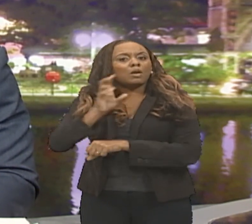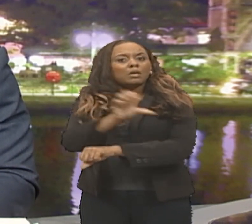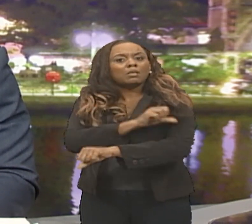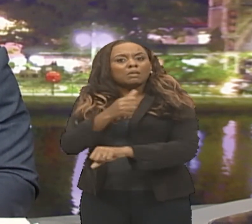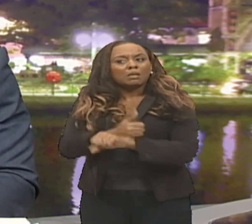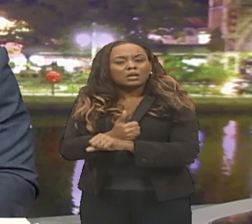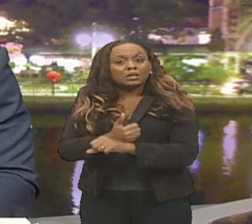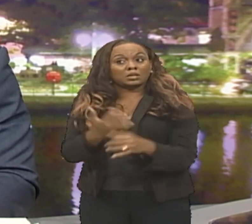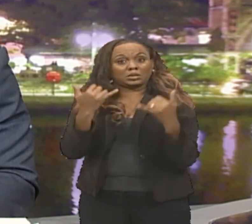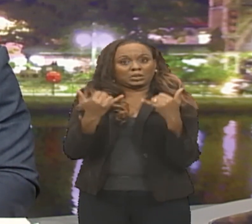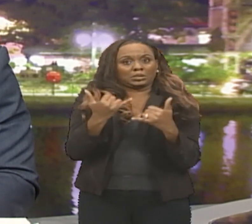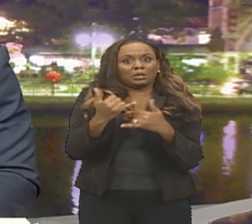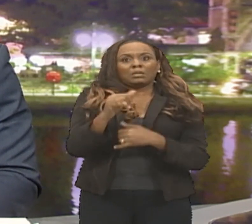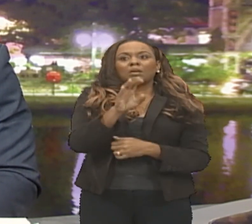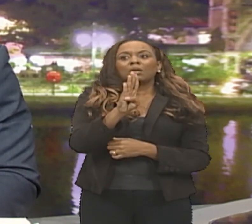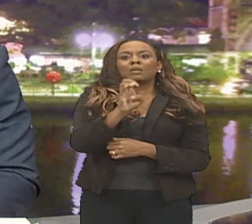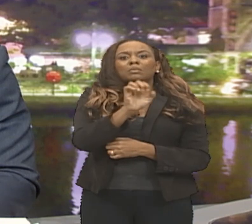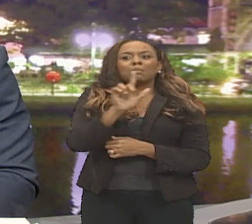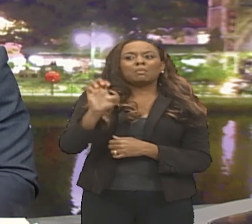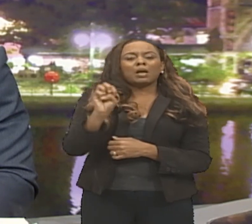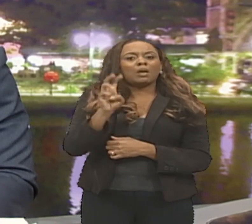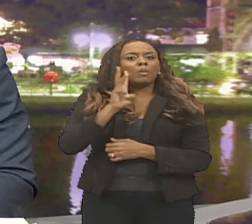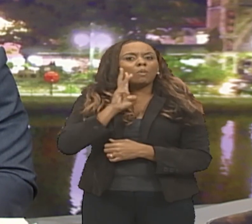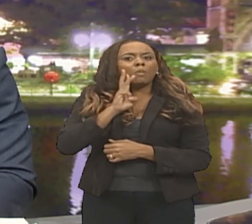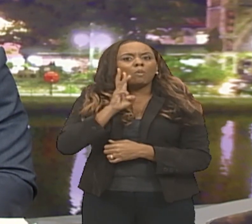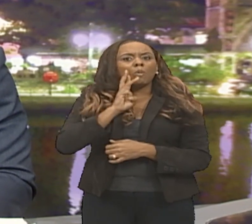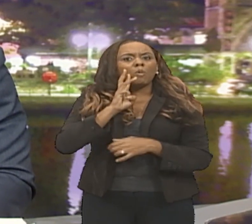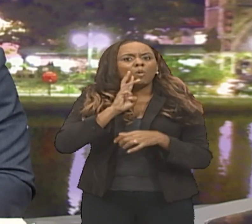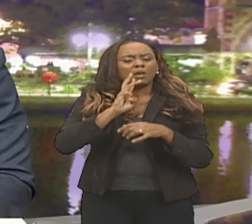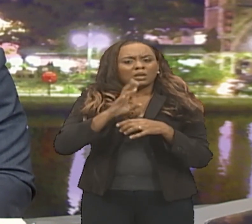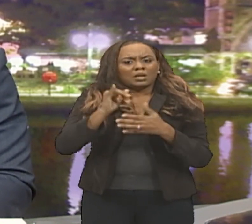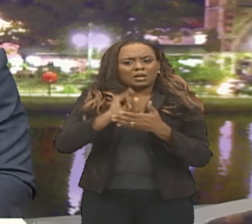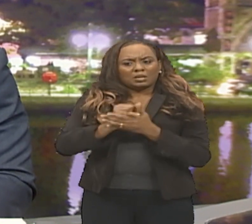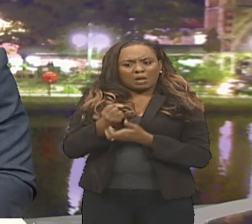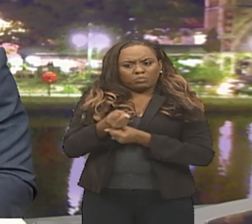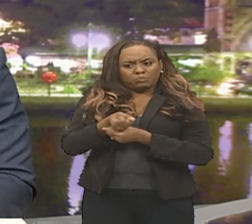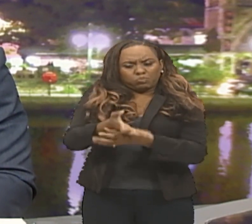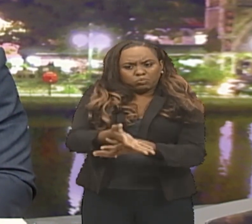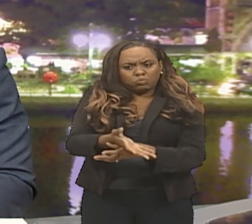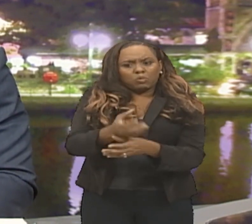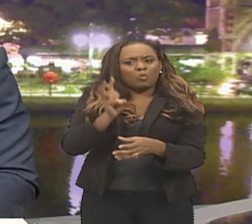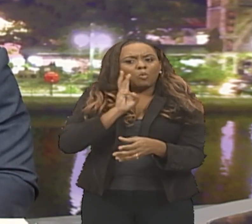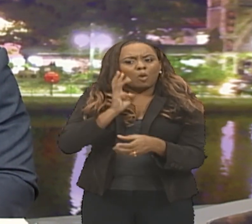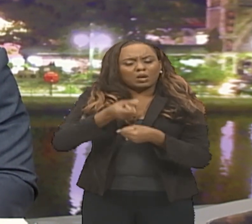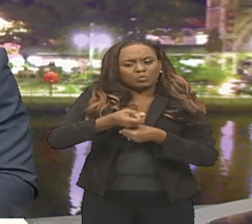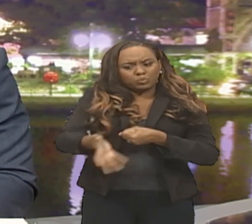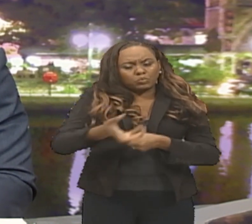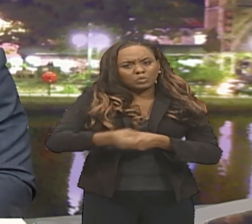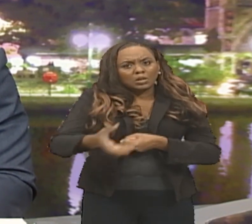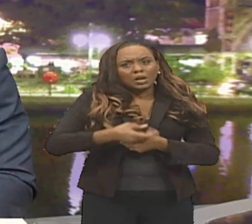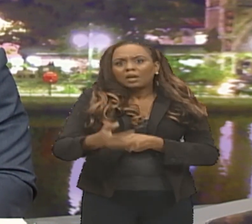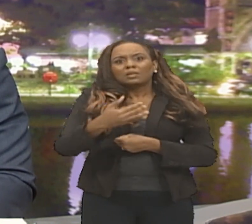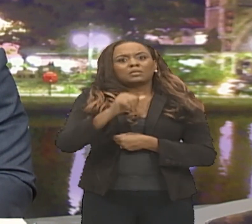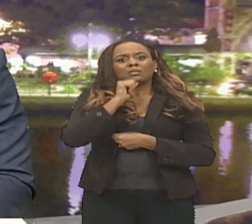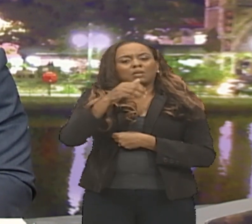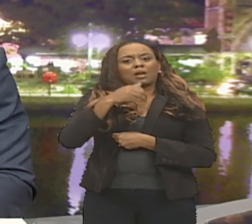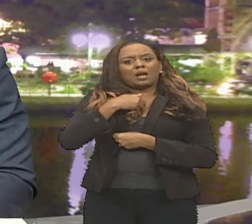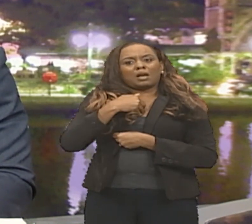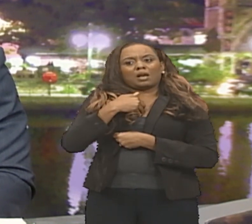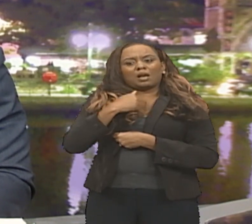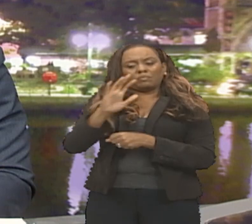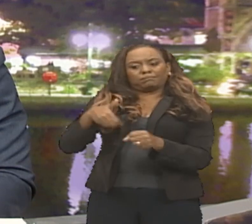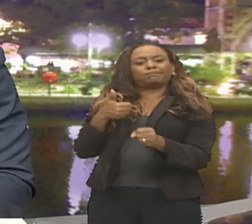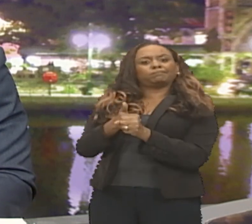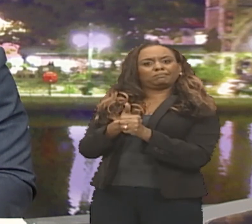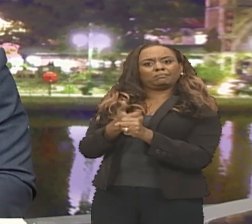Bell Pumping Station, for example, which supplies a third of the island's water supply, has no sustainable backup mechanism in place